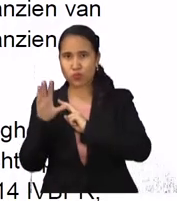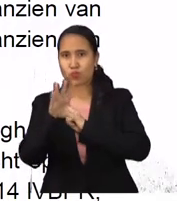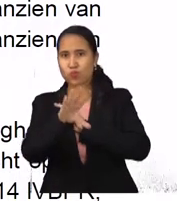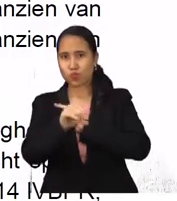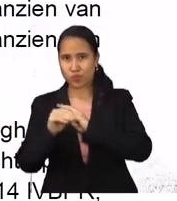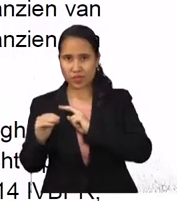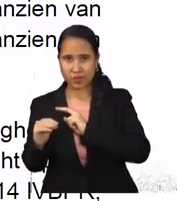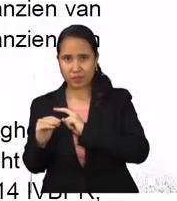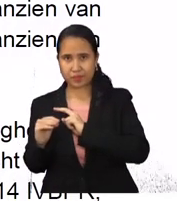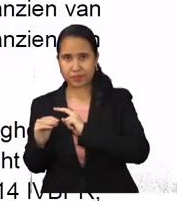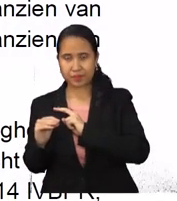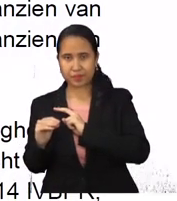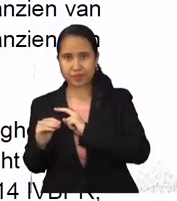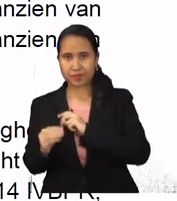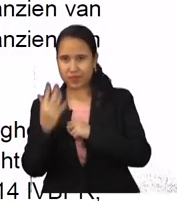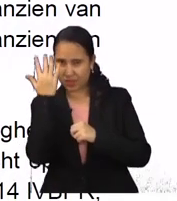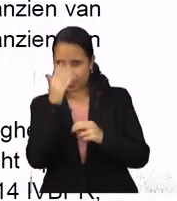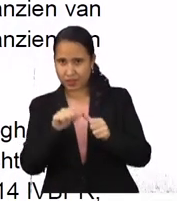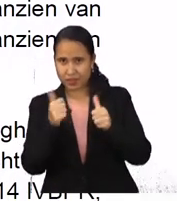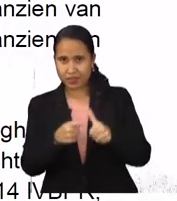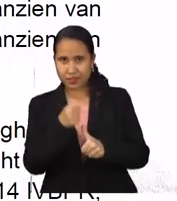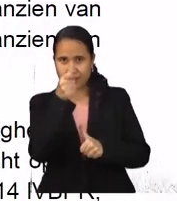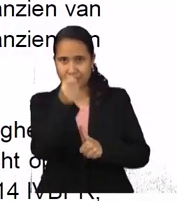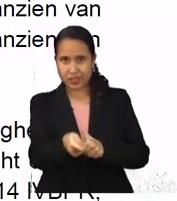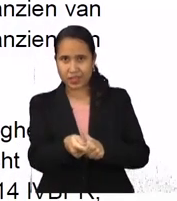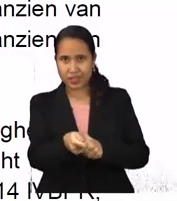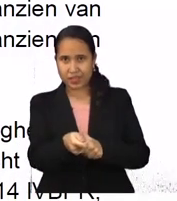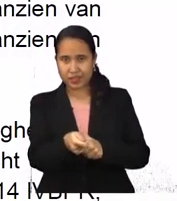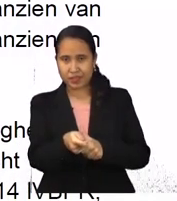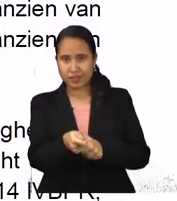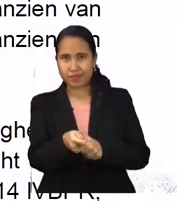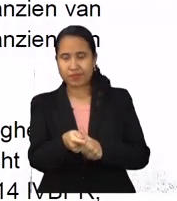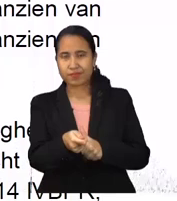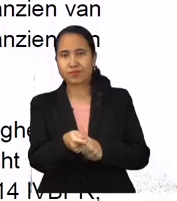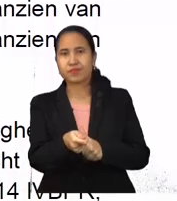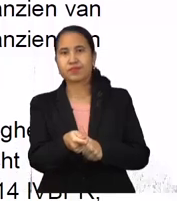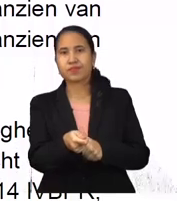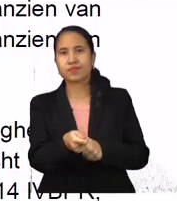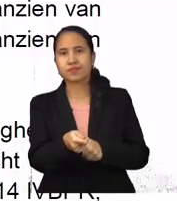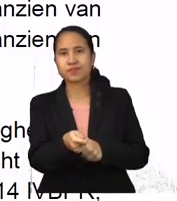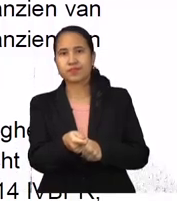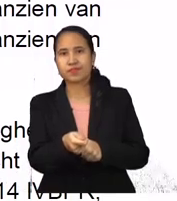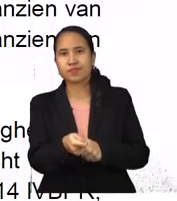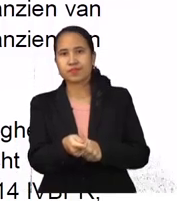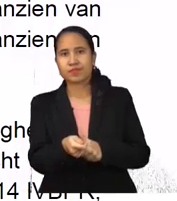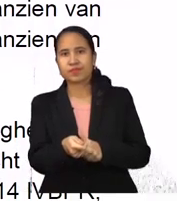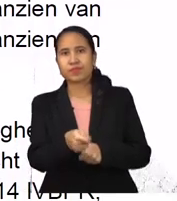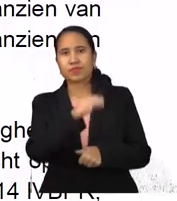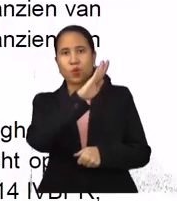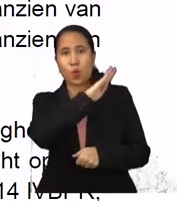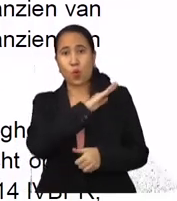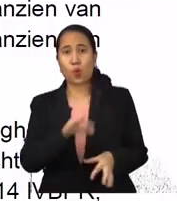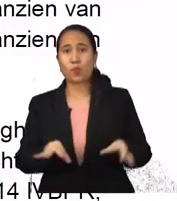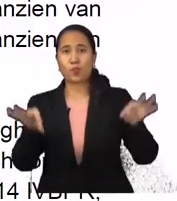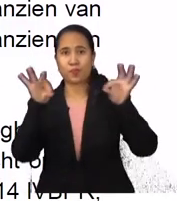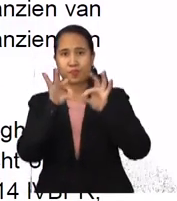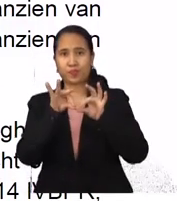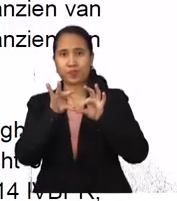with certain amnesties and prior legal immunities and indemnities. Verder is ook van belang de